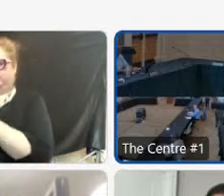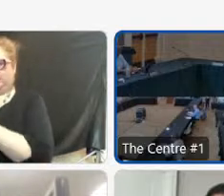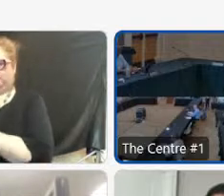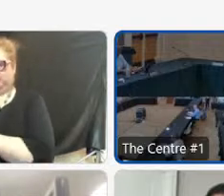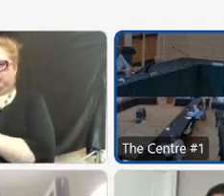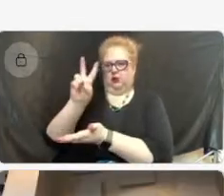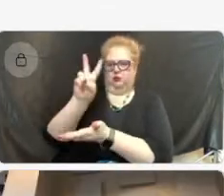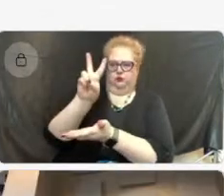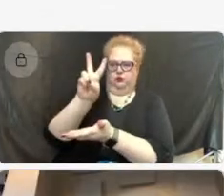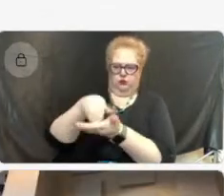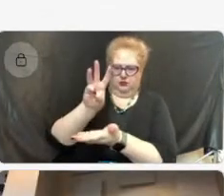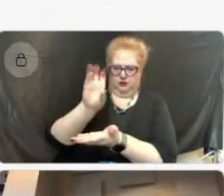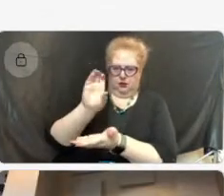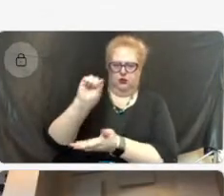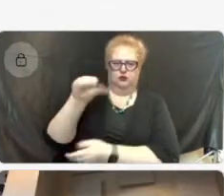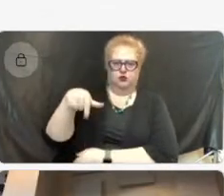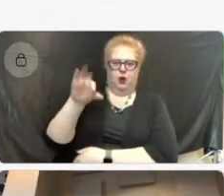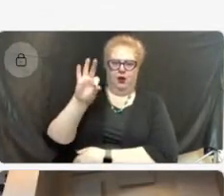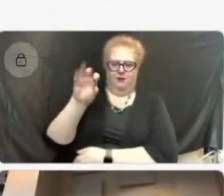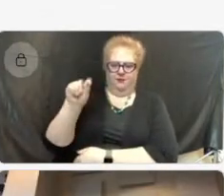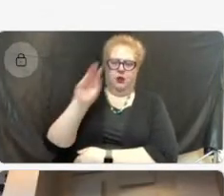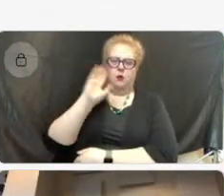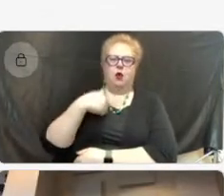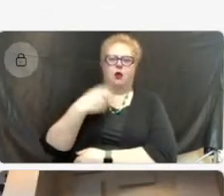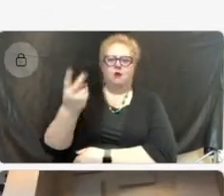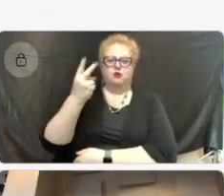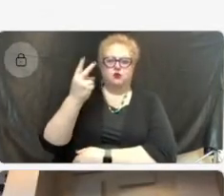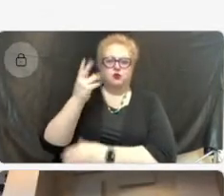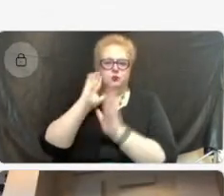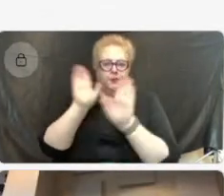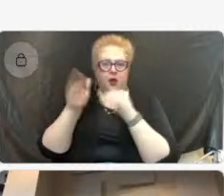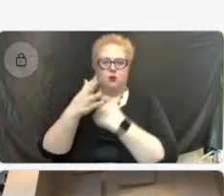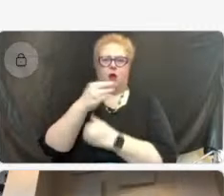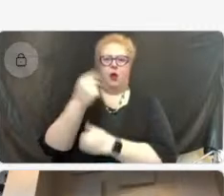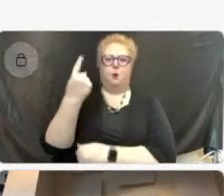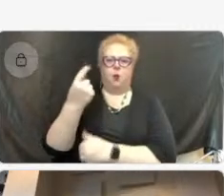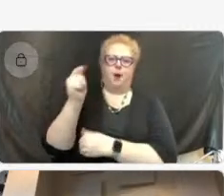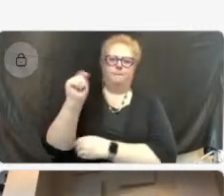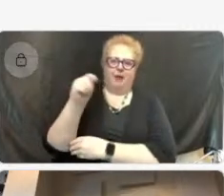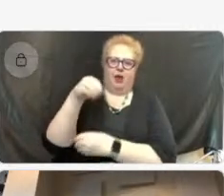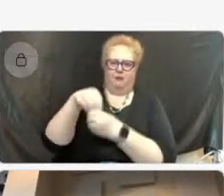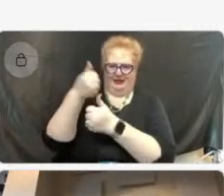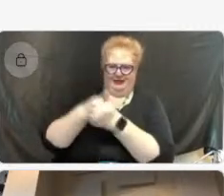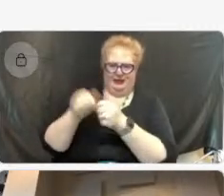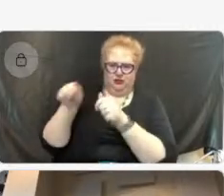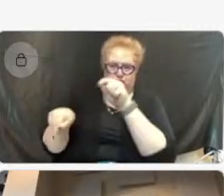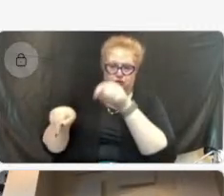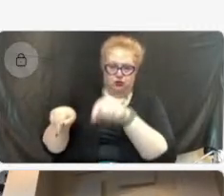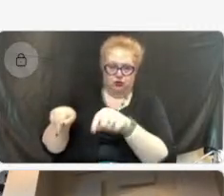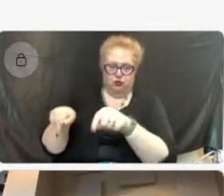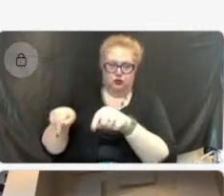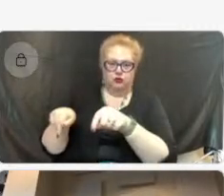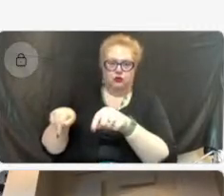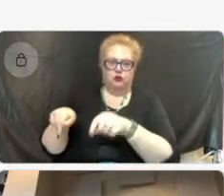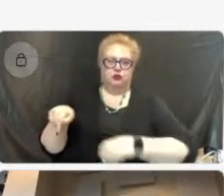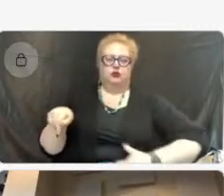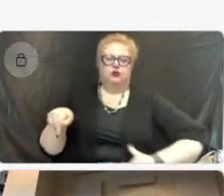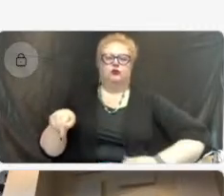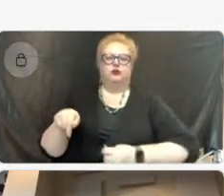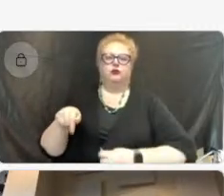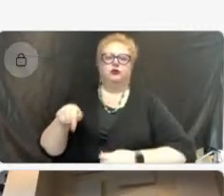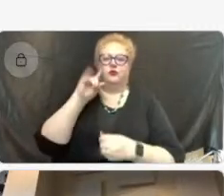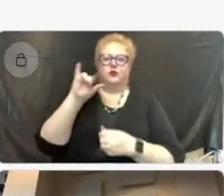unit will contain 2 bedrooms and 1 bathroom. The applicant is proposing no exterior changes or additions to the existing building or footprint at this